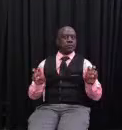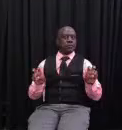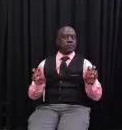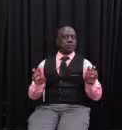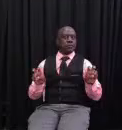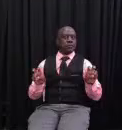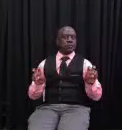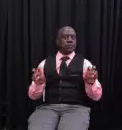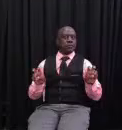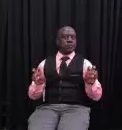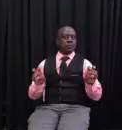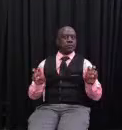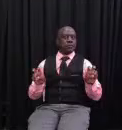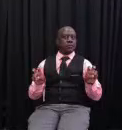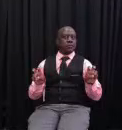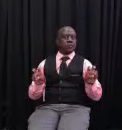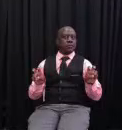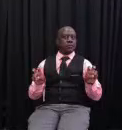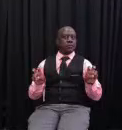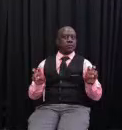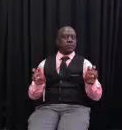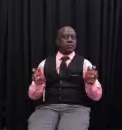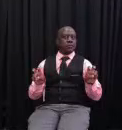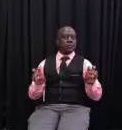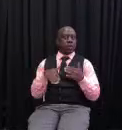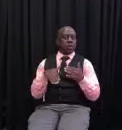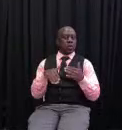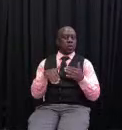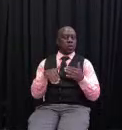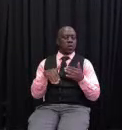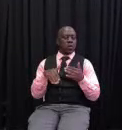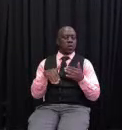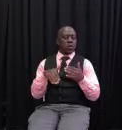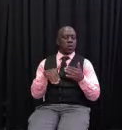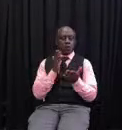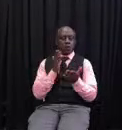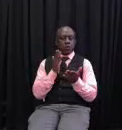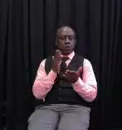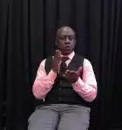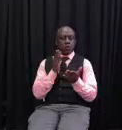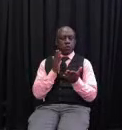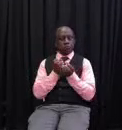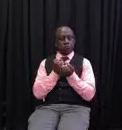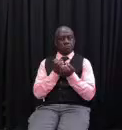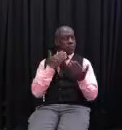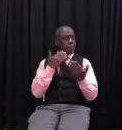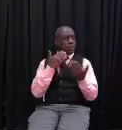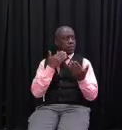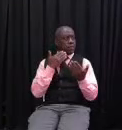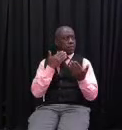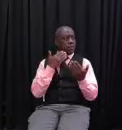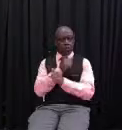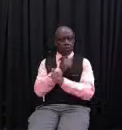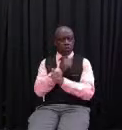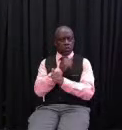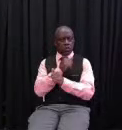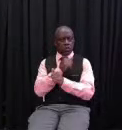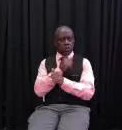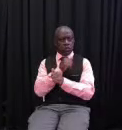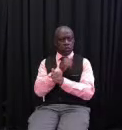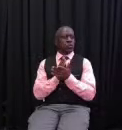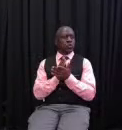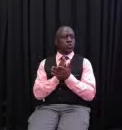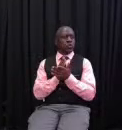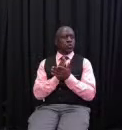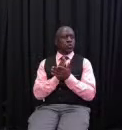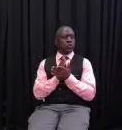EPK for coming up with this set of high caliber people. You are actually educating us. Some of us are here for the first time.